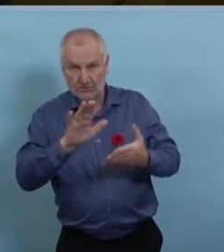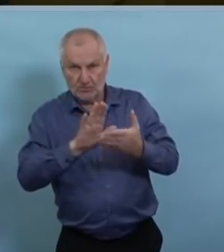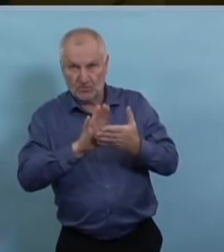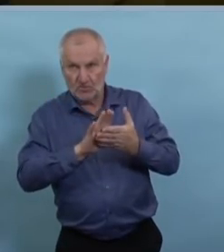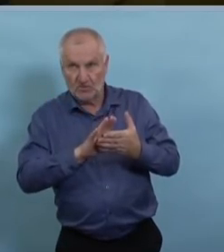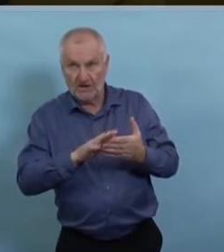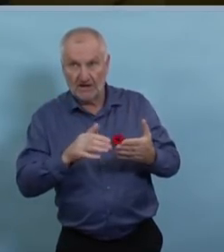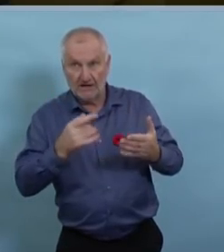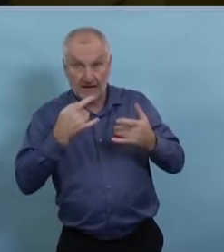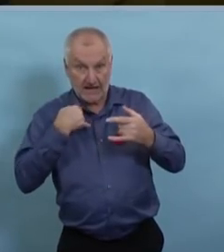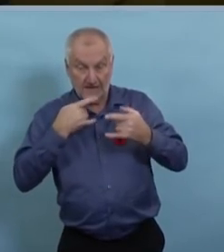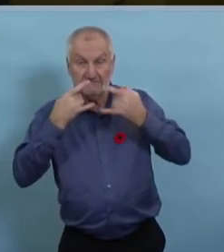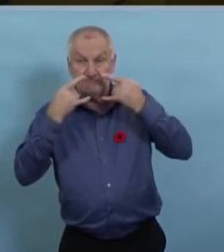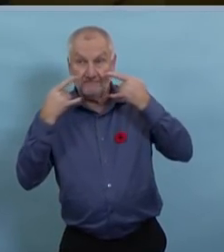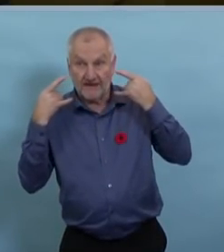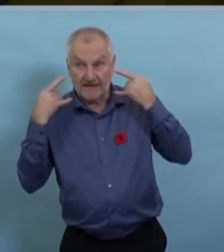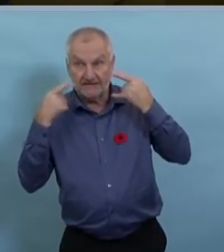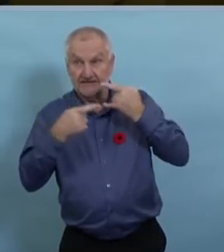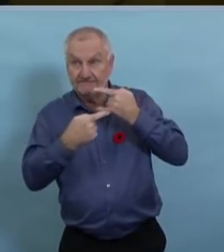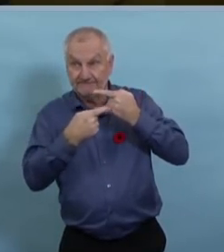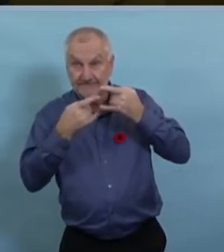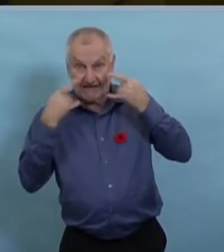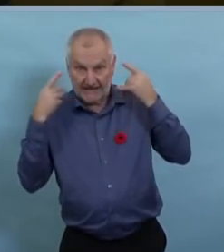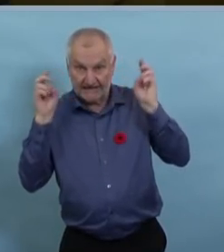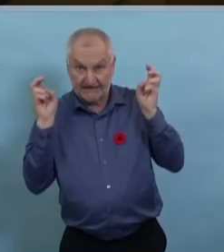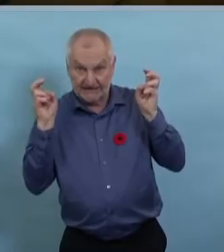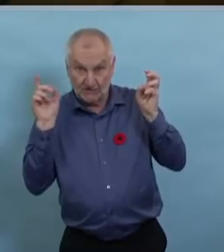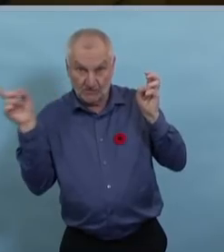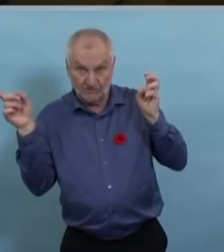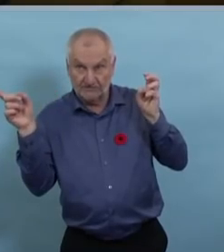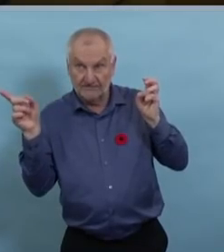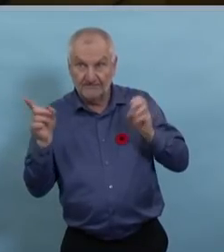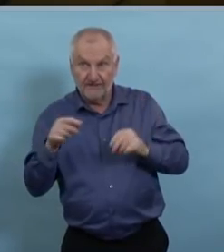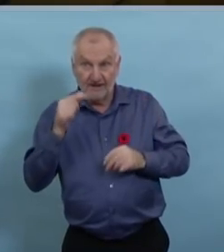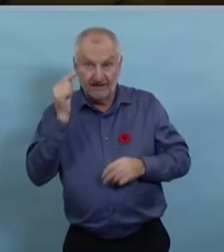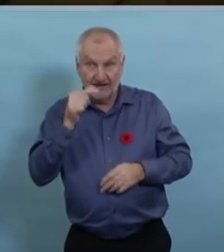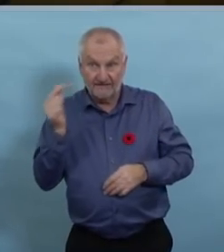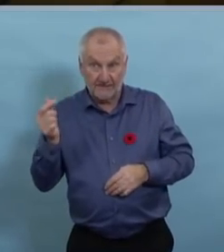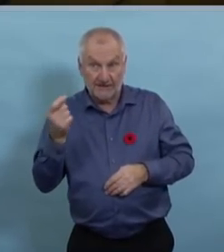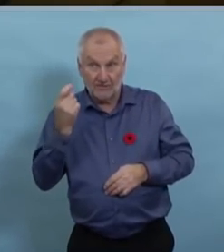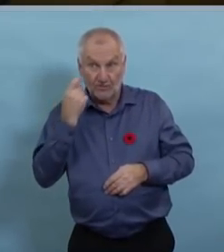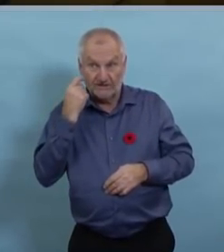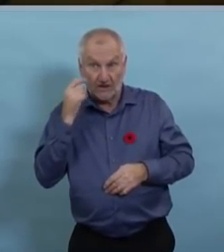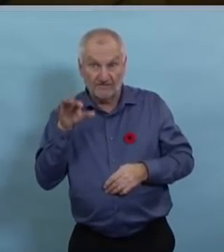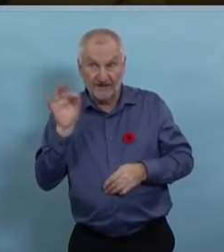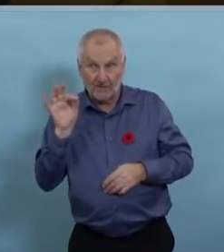is government only finding about this now, since it's been, you know, I guess 2 weeks since that happened?